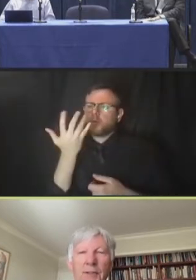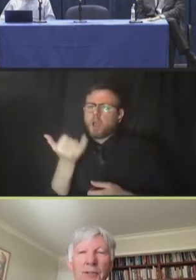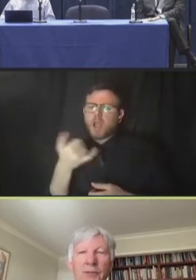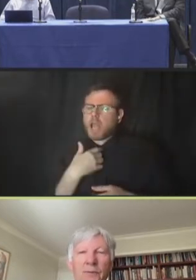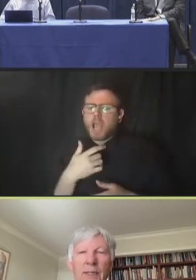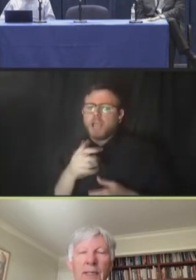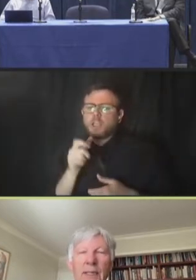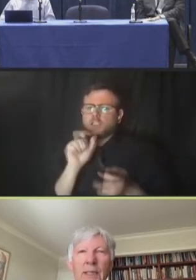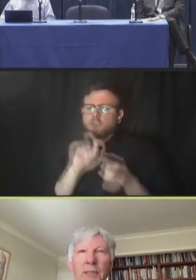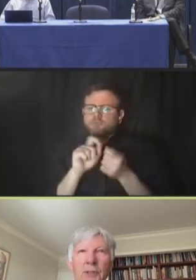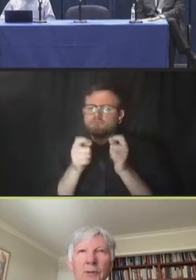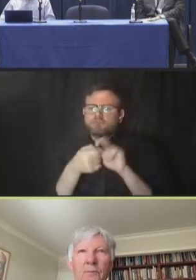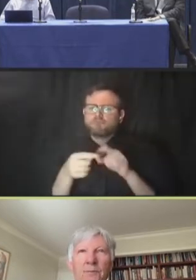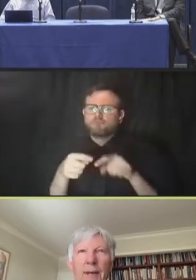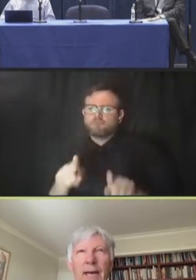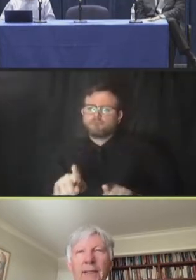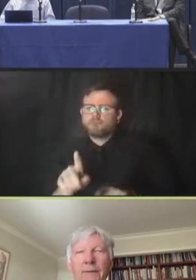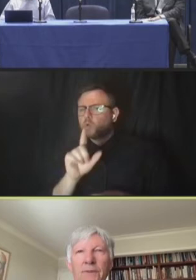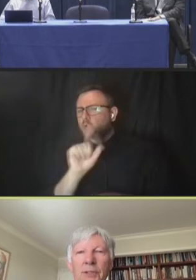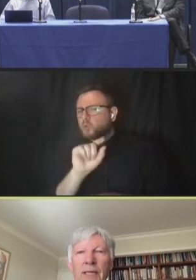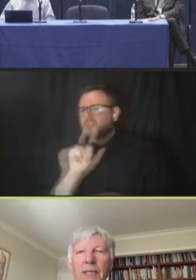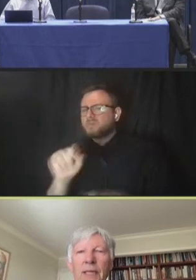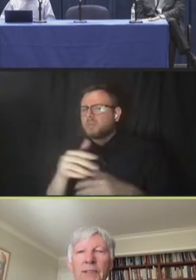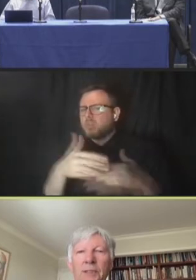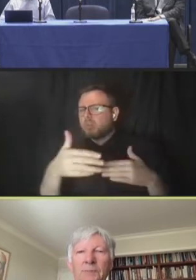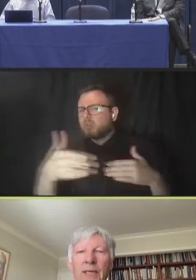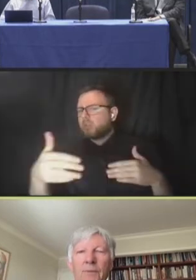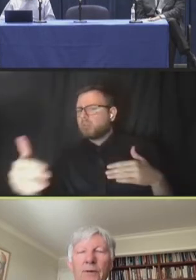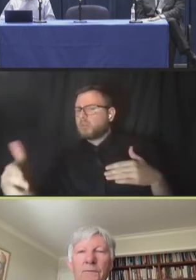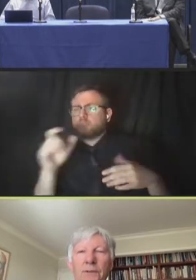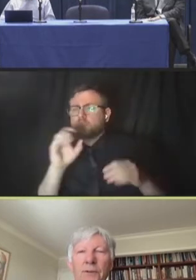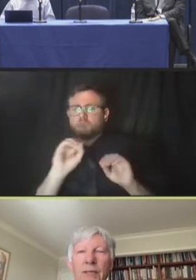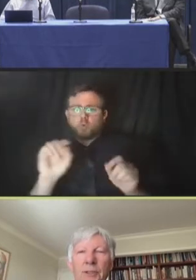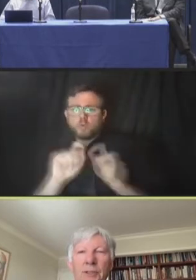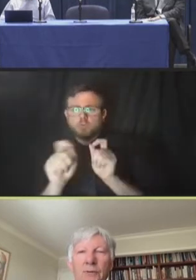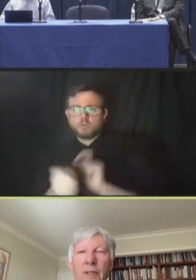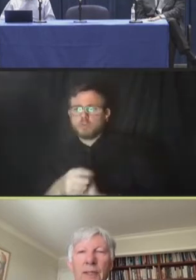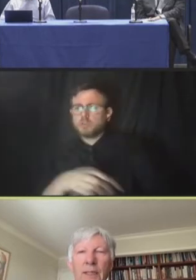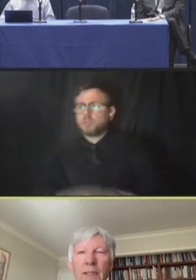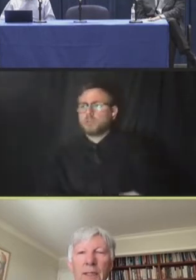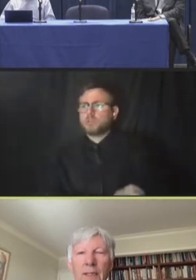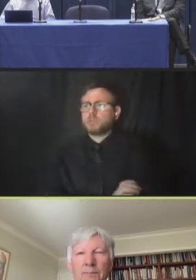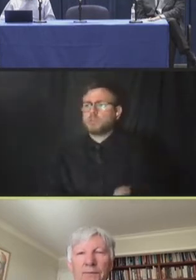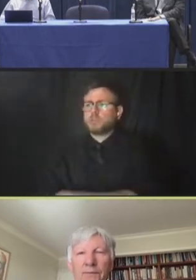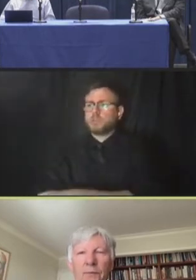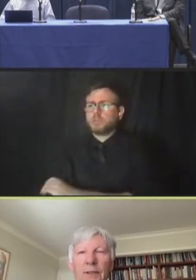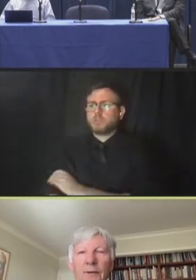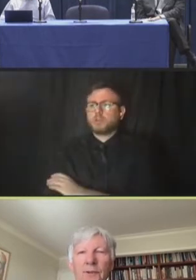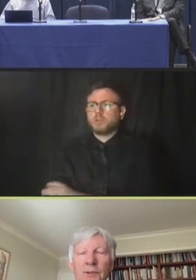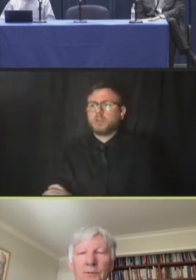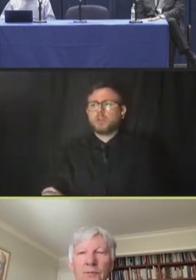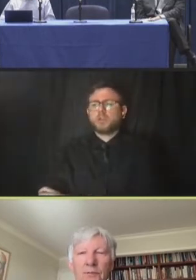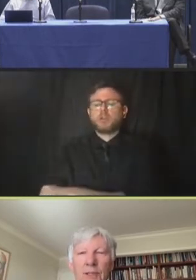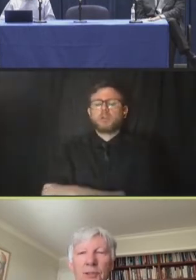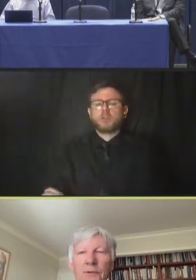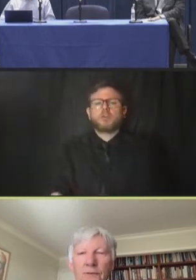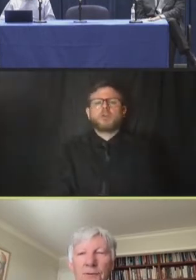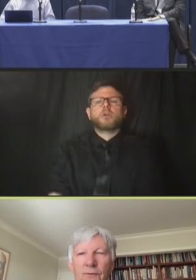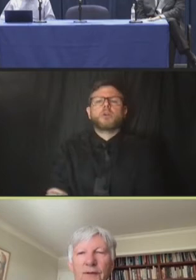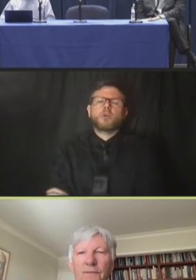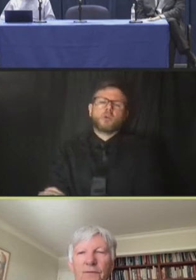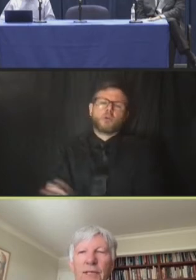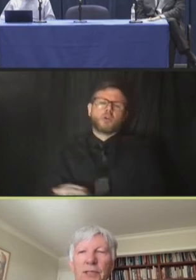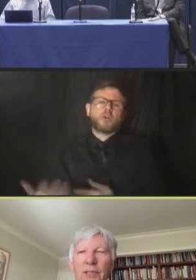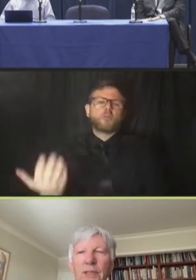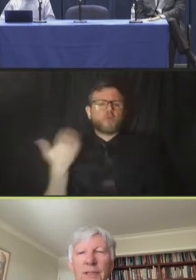of 2020. So back, say, in September of 2020, before there was much